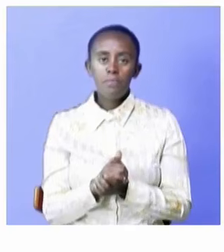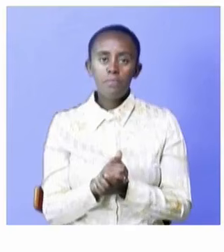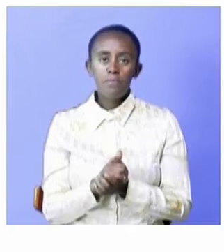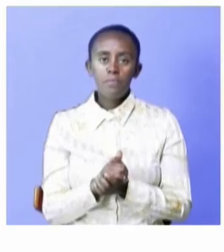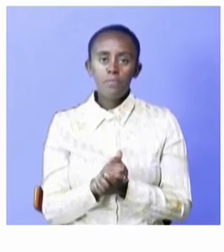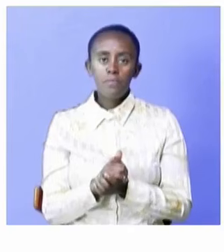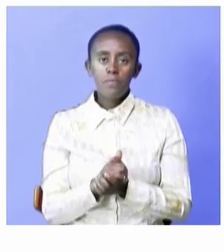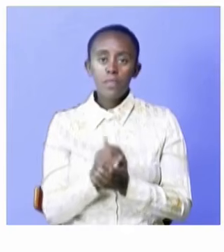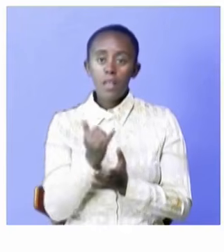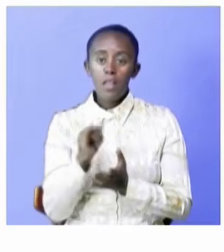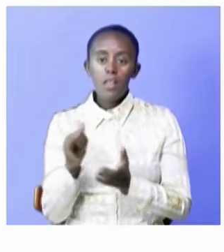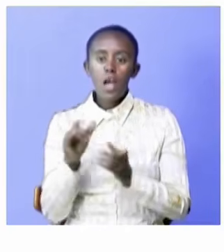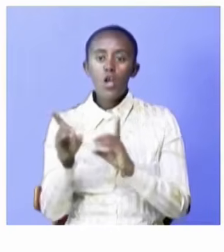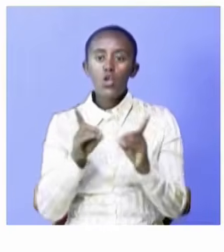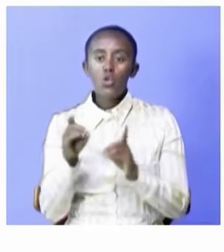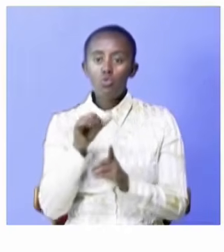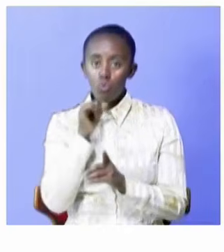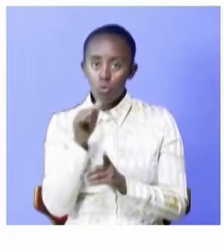do not